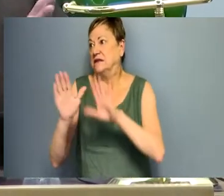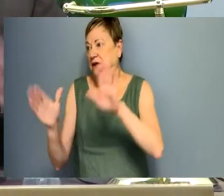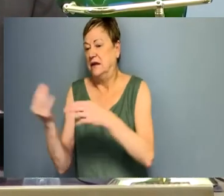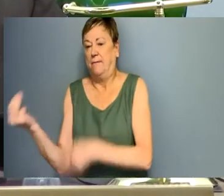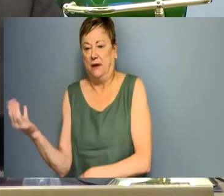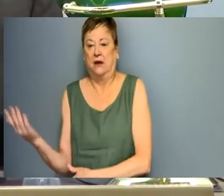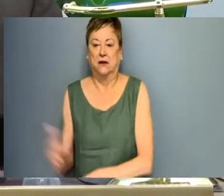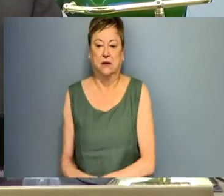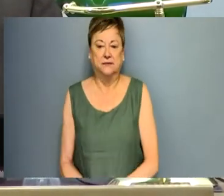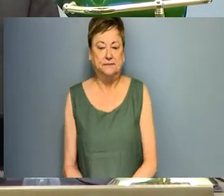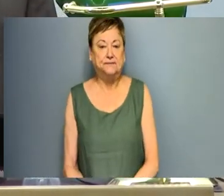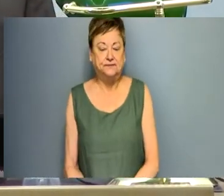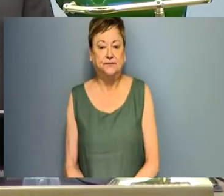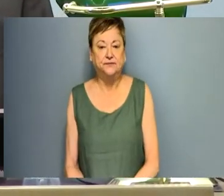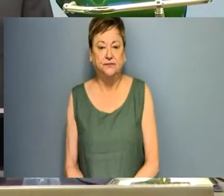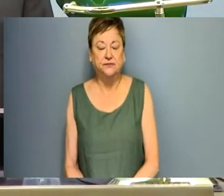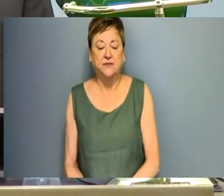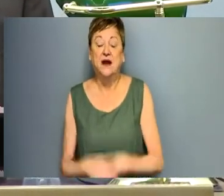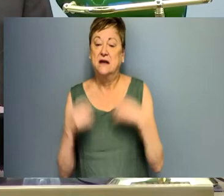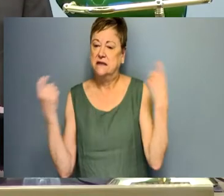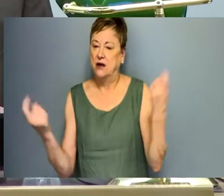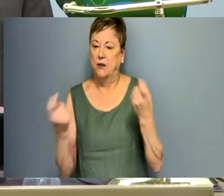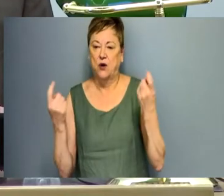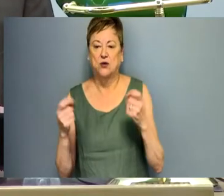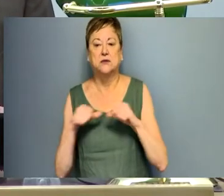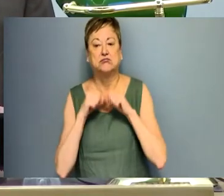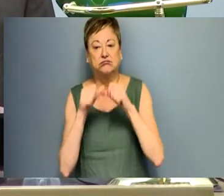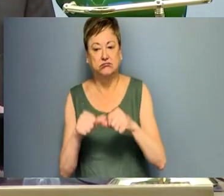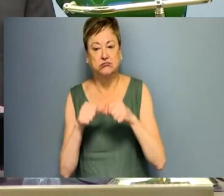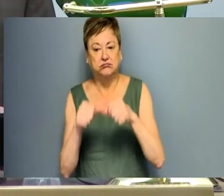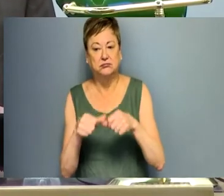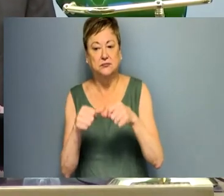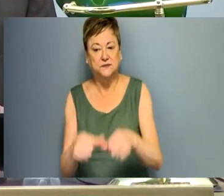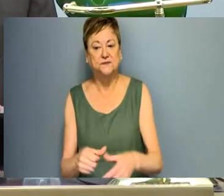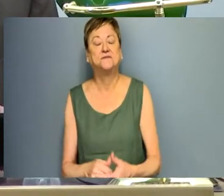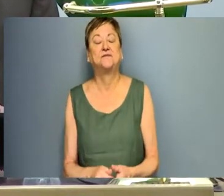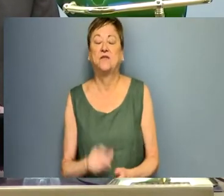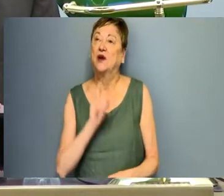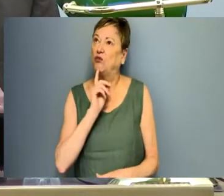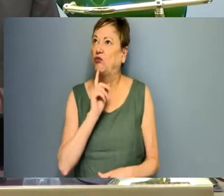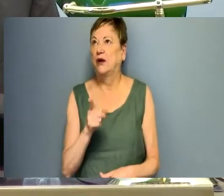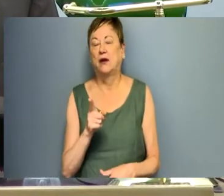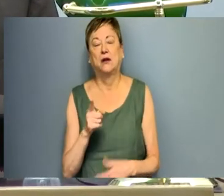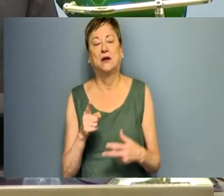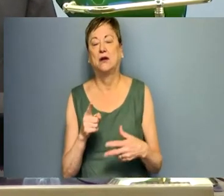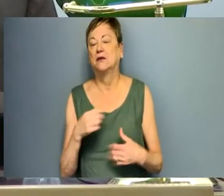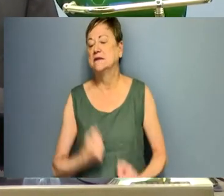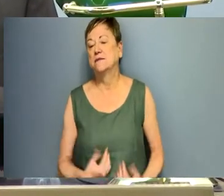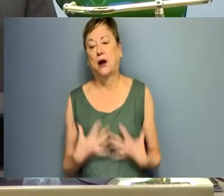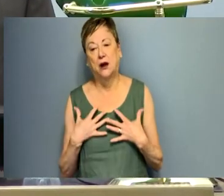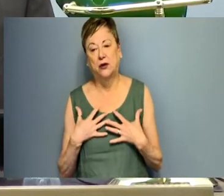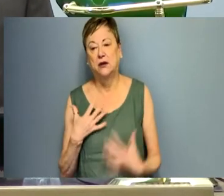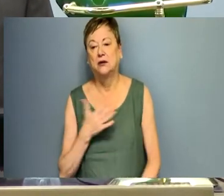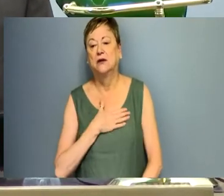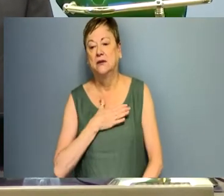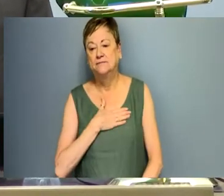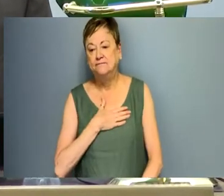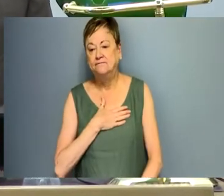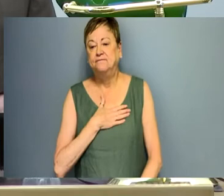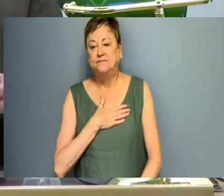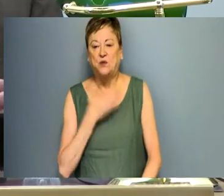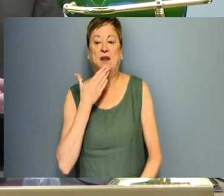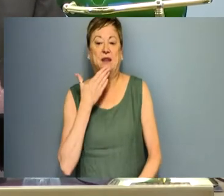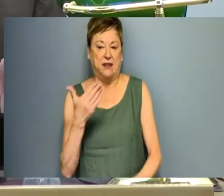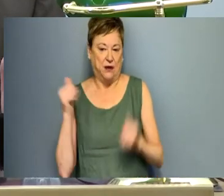Monday that these ceremonies went on around the county. And again, it was just so very, very inspiring. I want to thank everybody